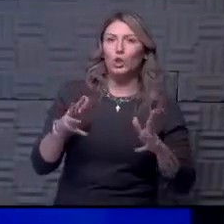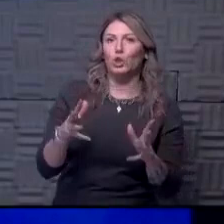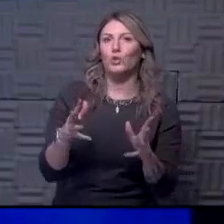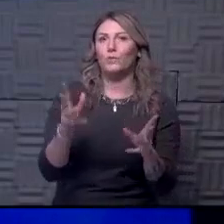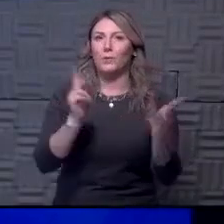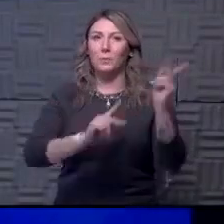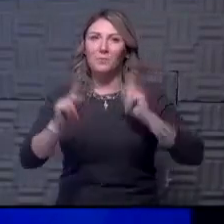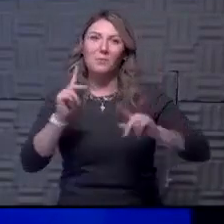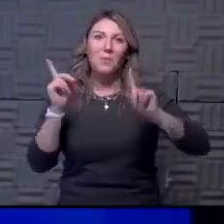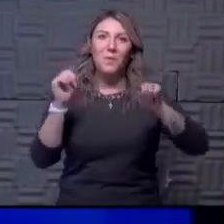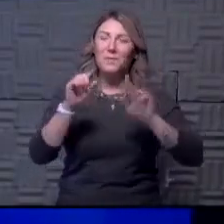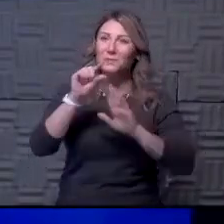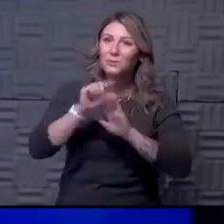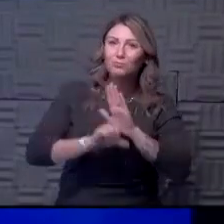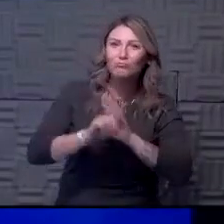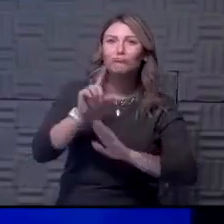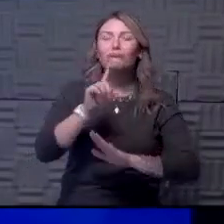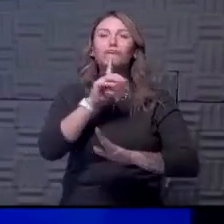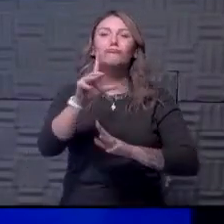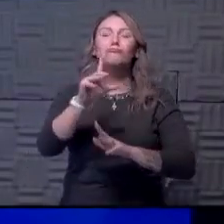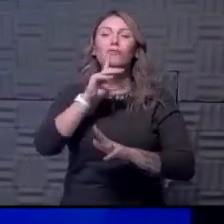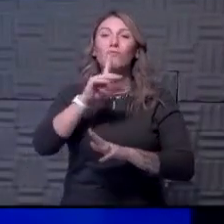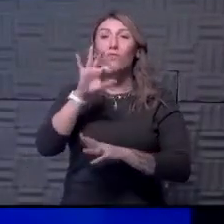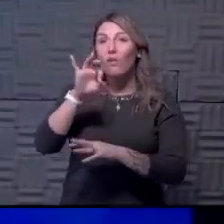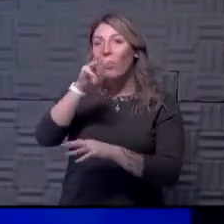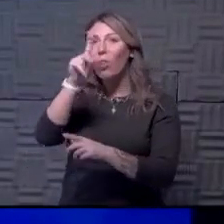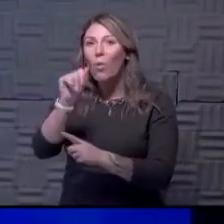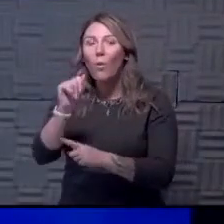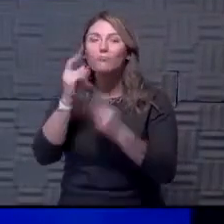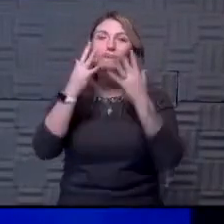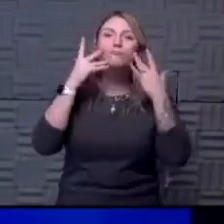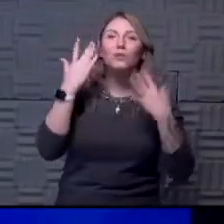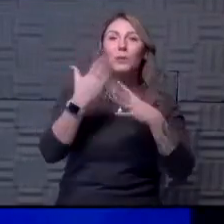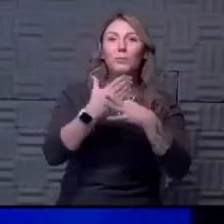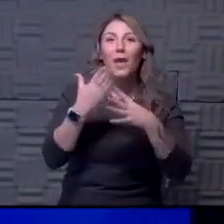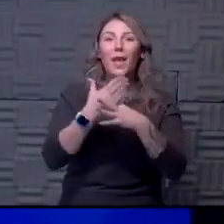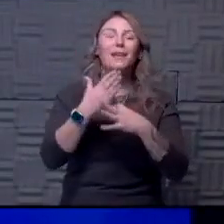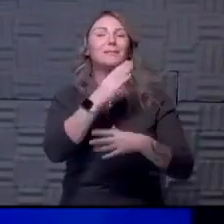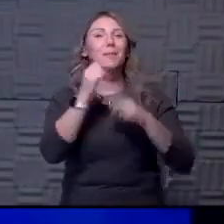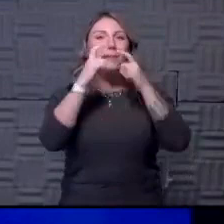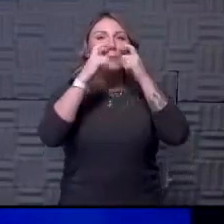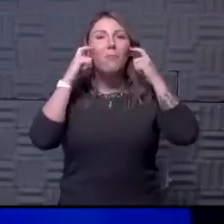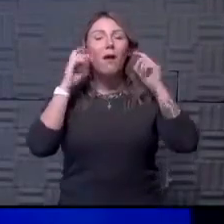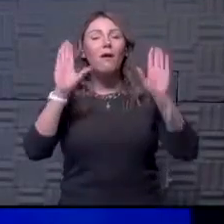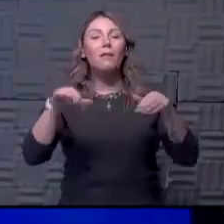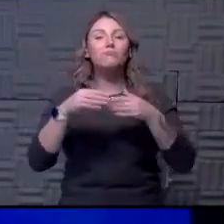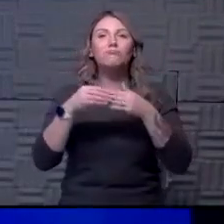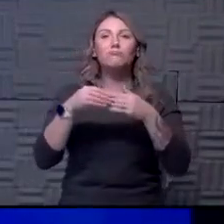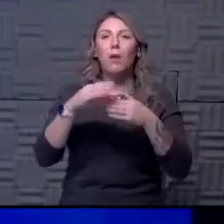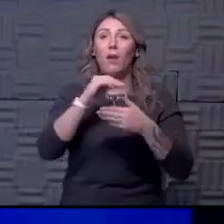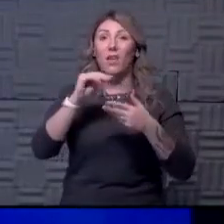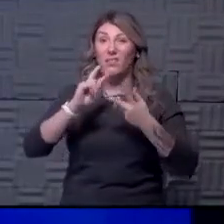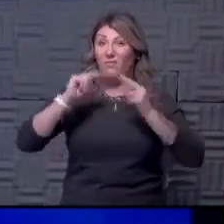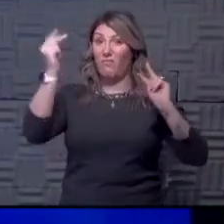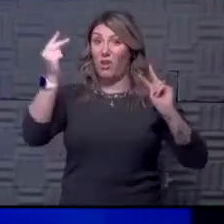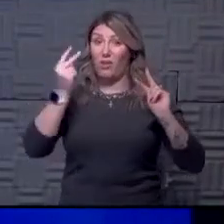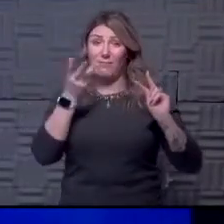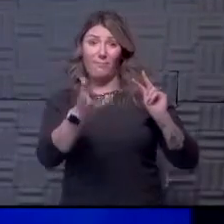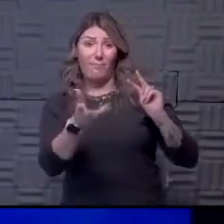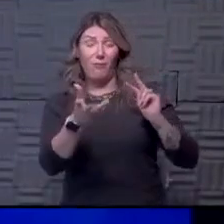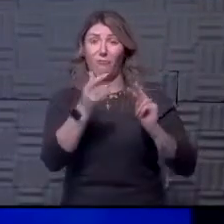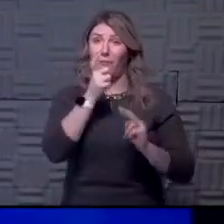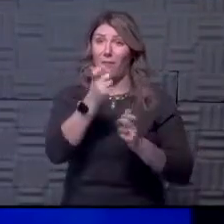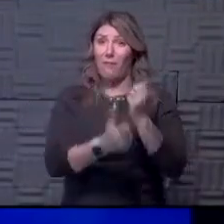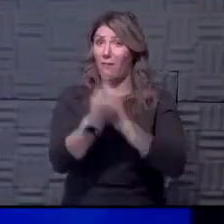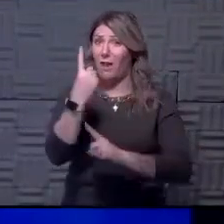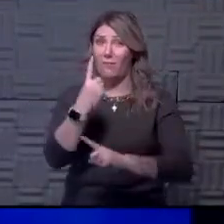down to spring break in Florida. Mask requirements seem to be lessening a little, and the variants are out there. We don't have everybody vaccinated yet. So I